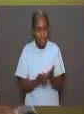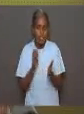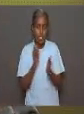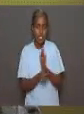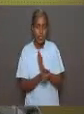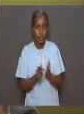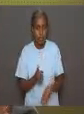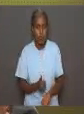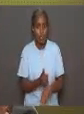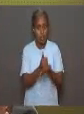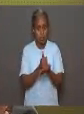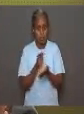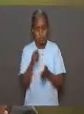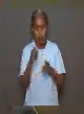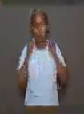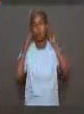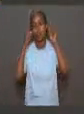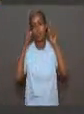will help you understand.